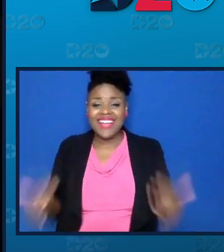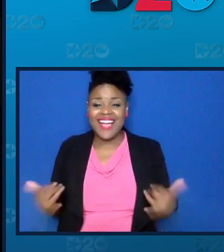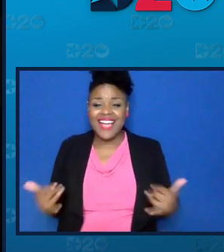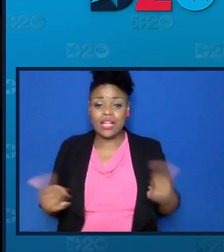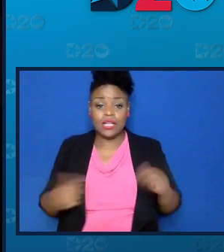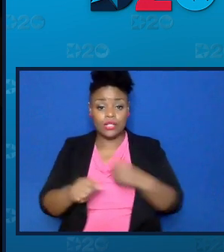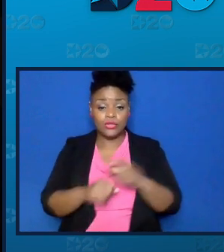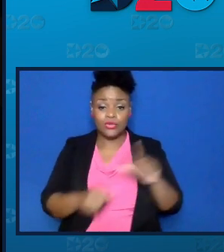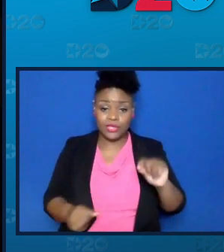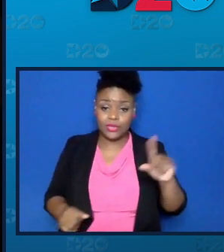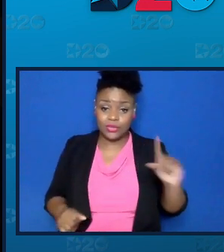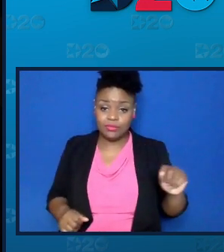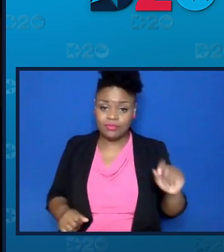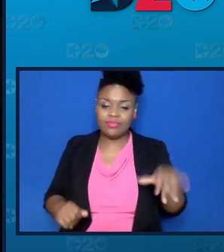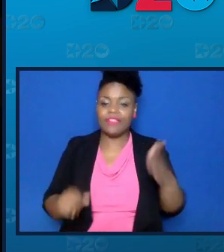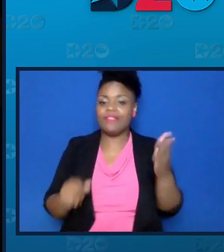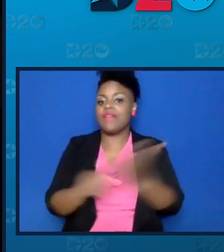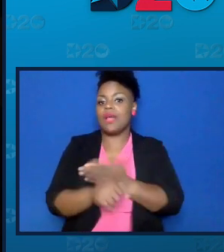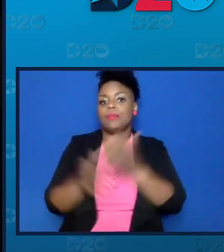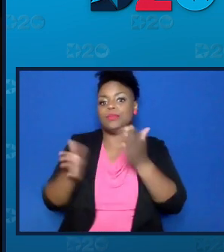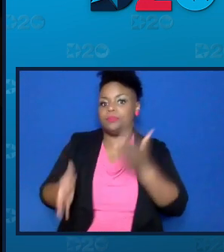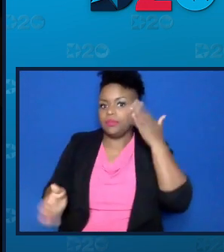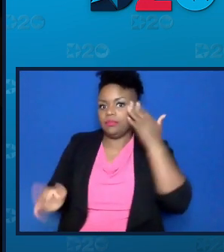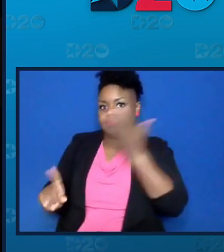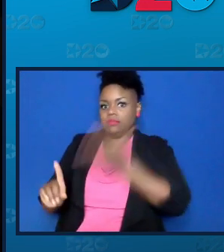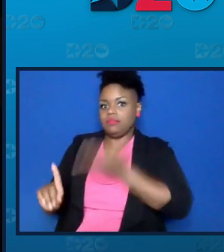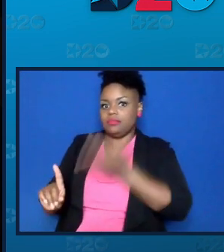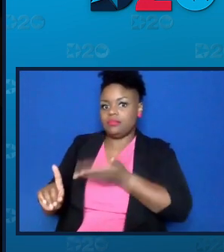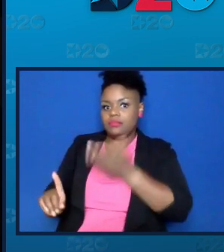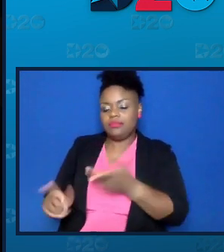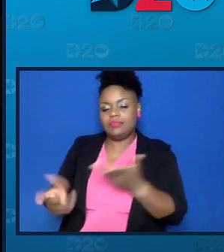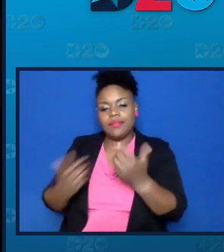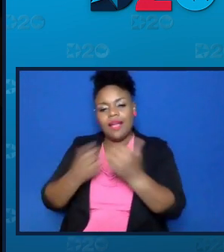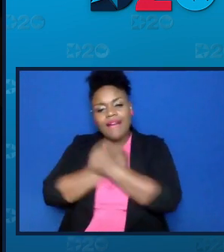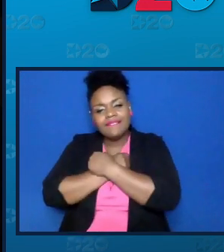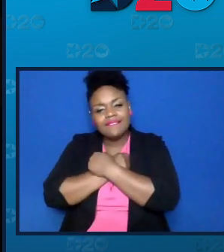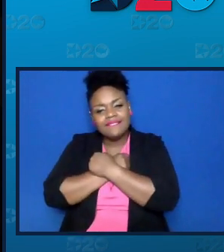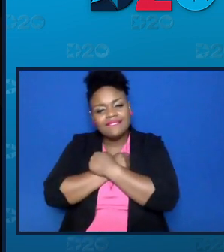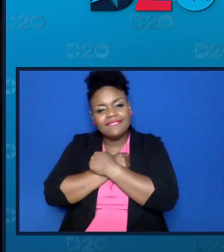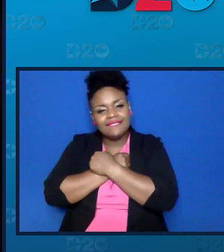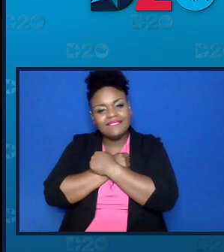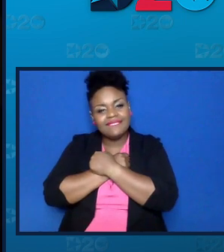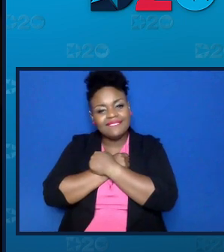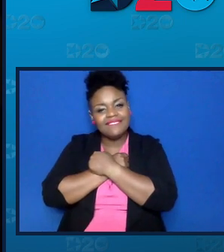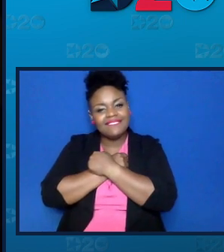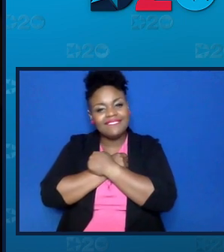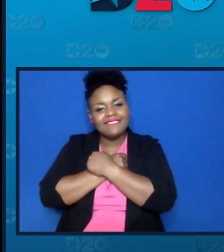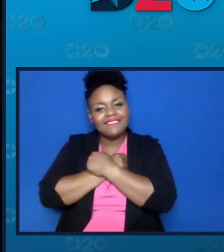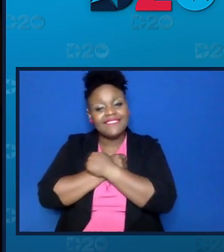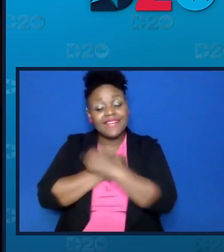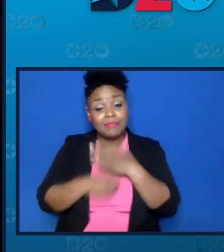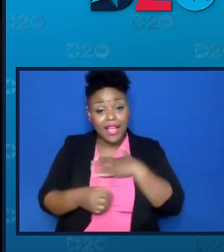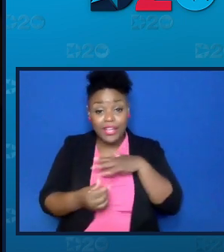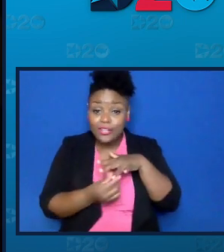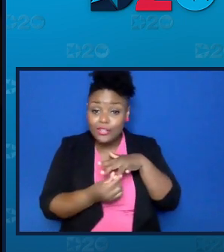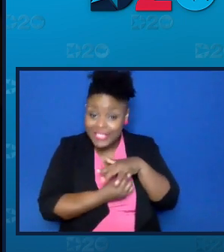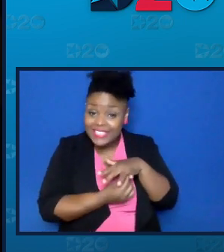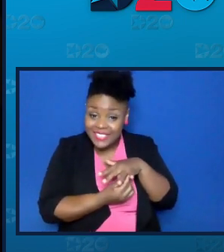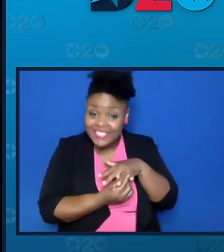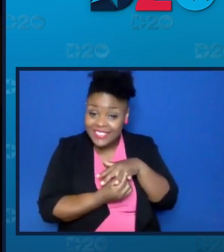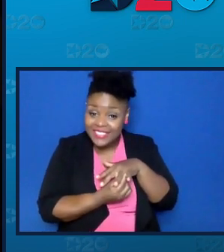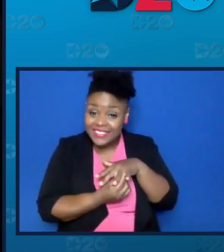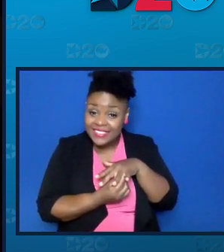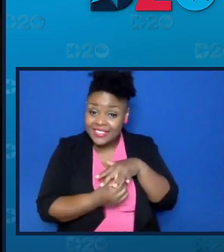someone because of who they are or who they love. The very ring on my finger, a wedding we